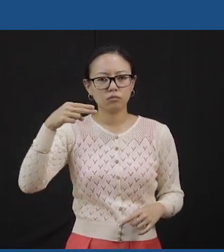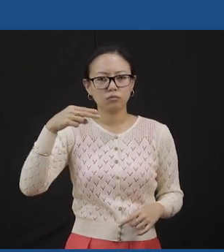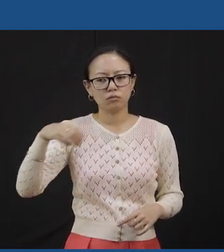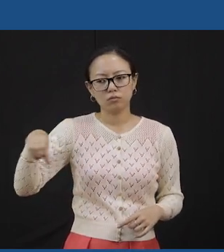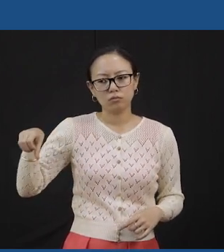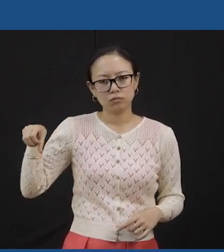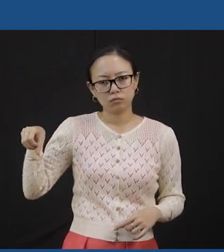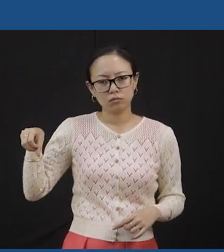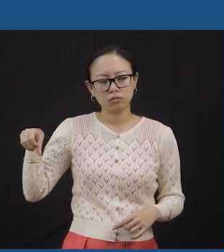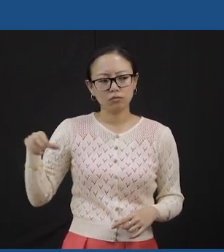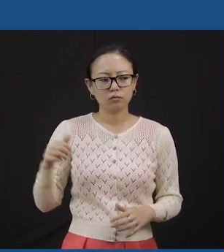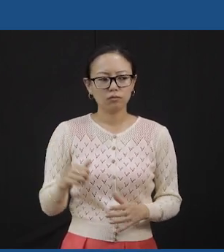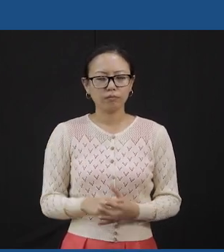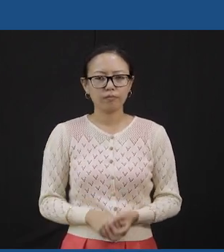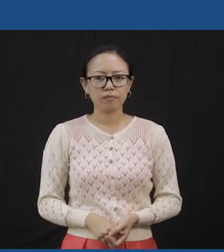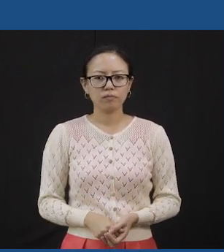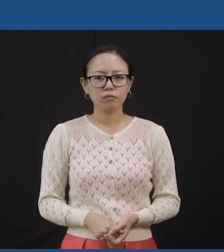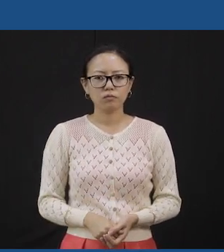9.